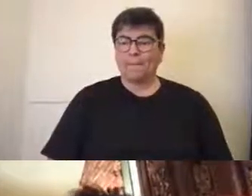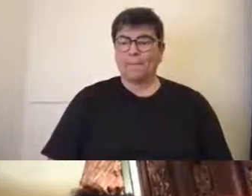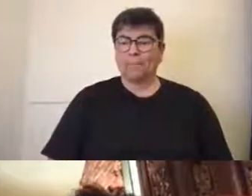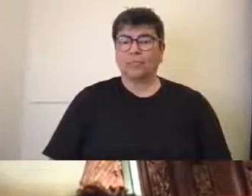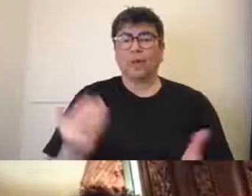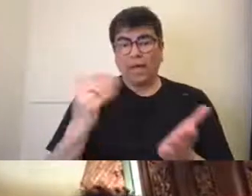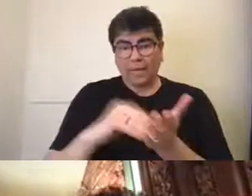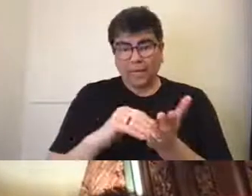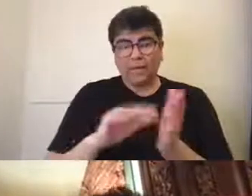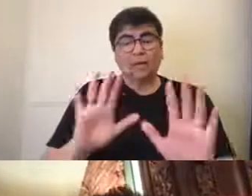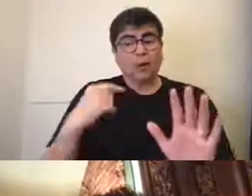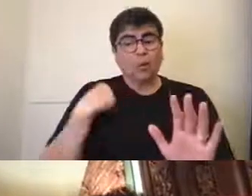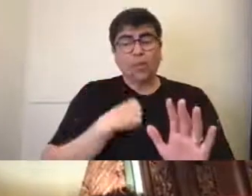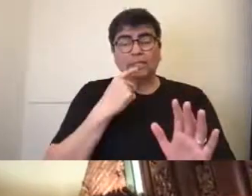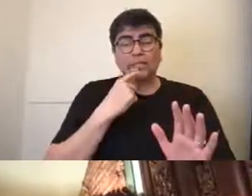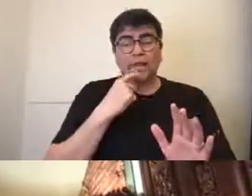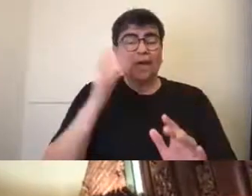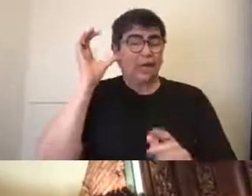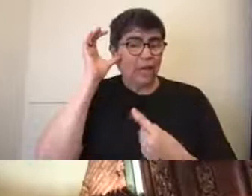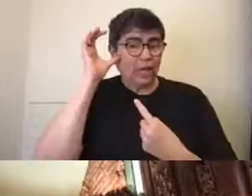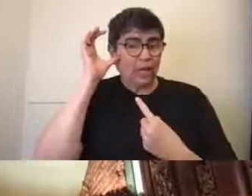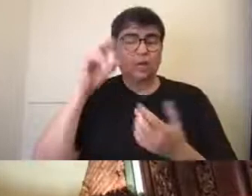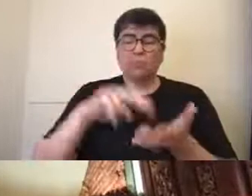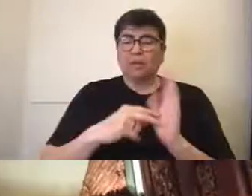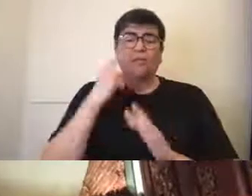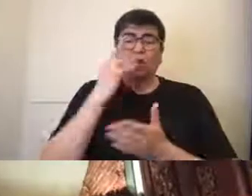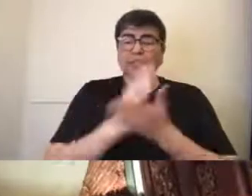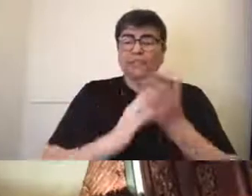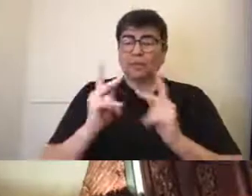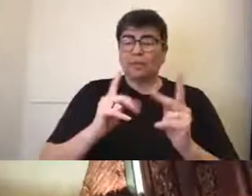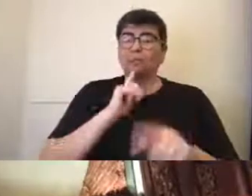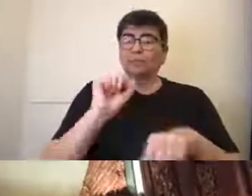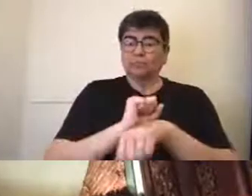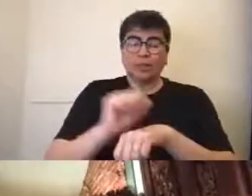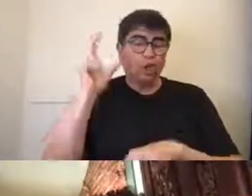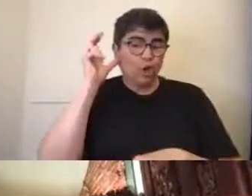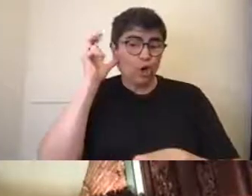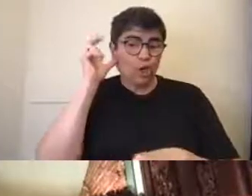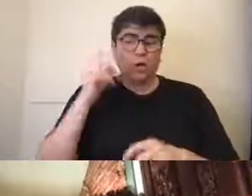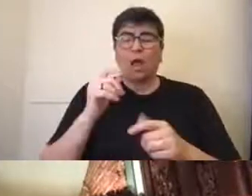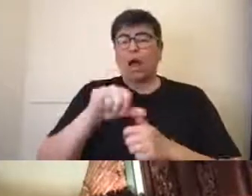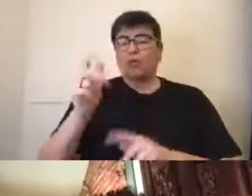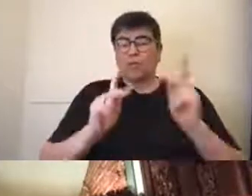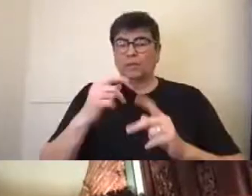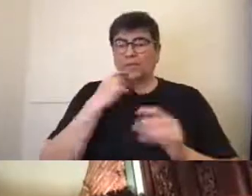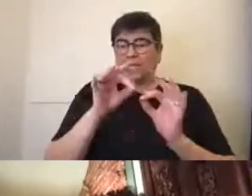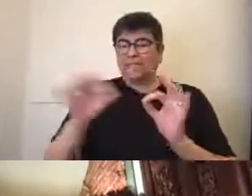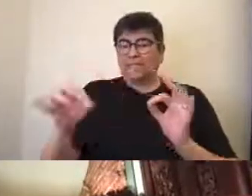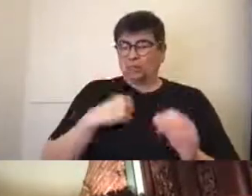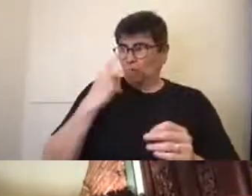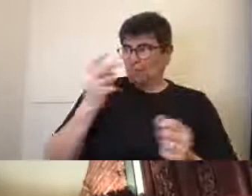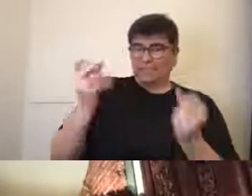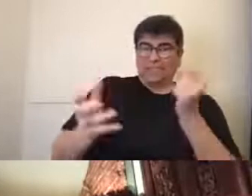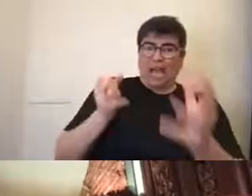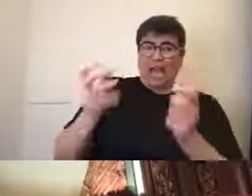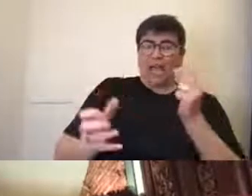And again, when we say here, we mean, for some people, it might mean literally you heard it. For other people, it might mean, you know, a sentence that you've seen signed to